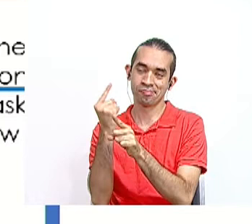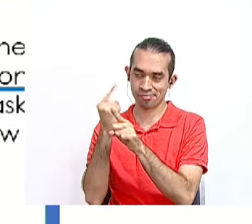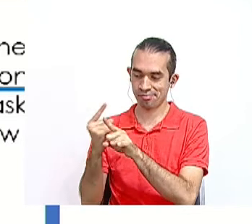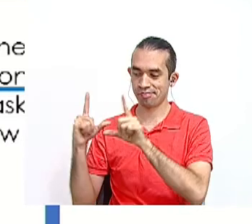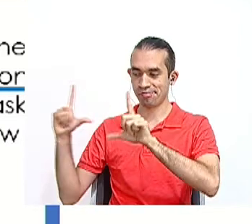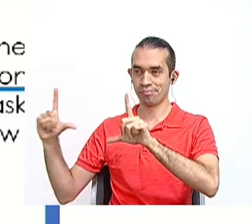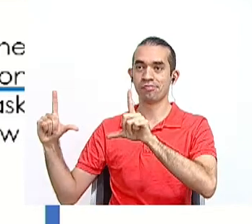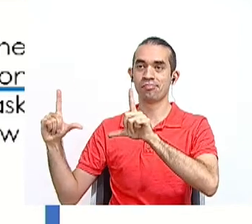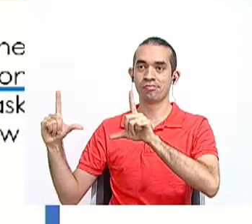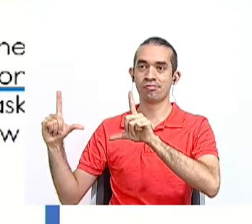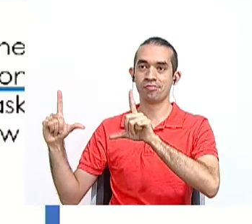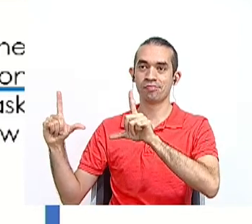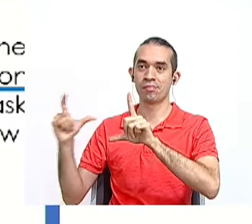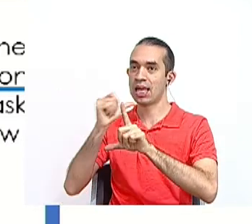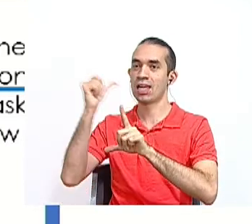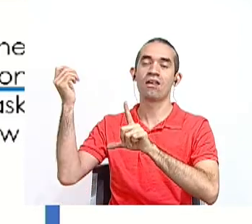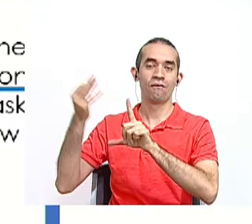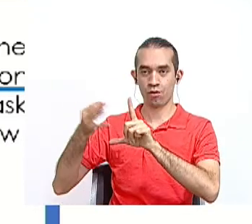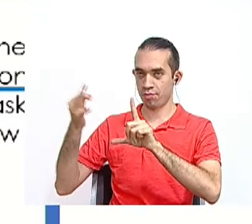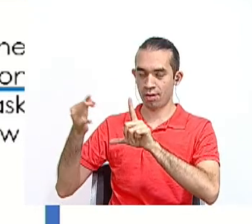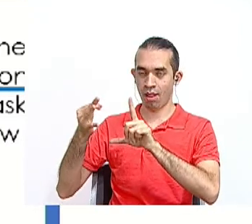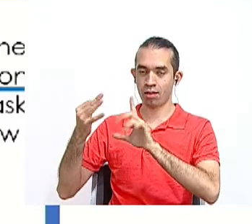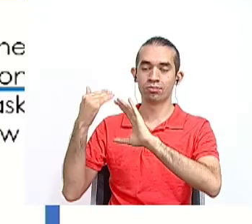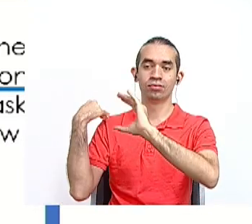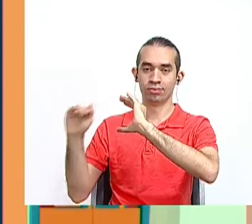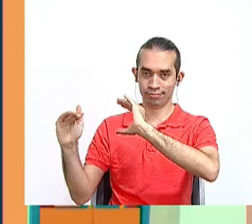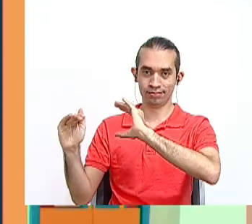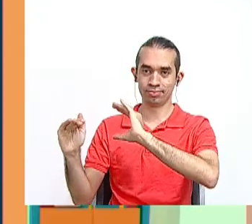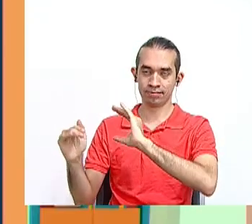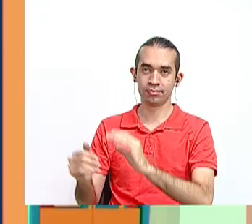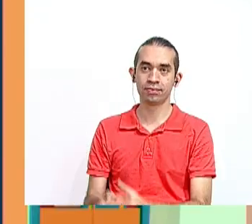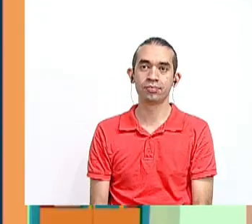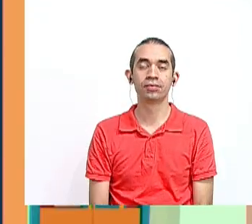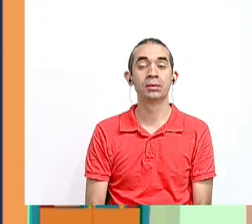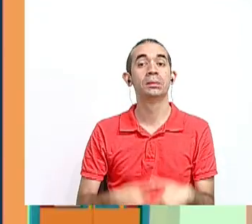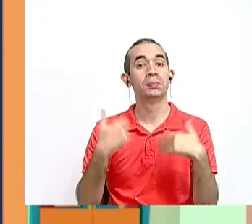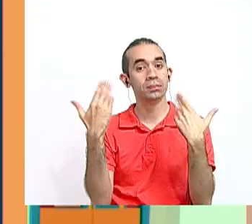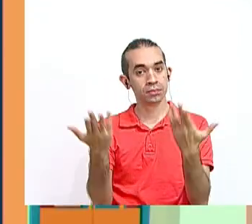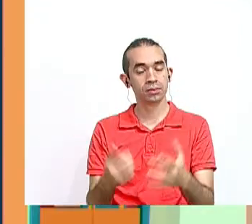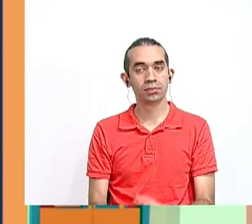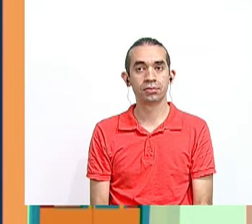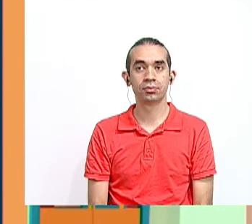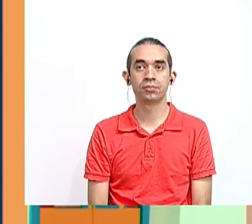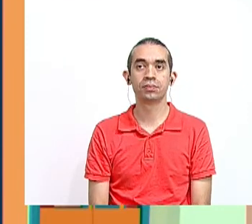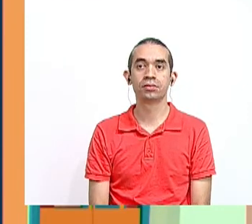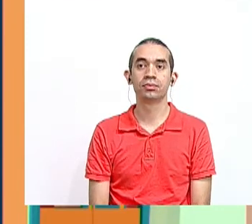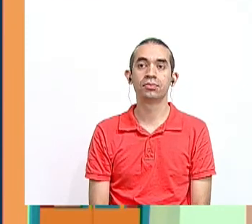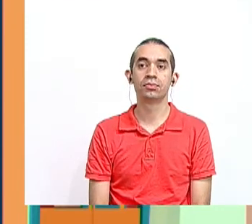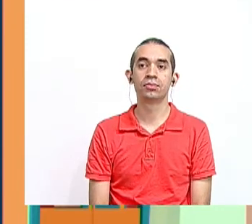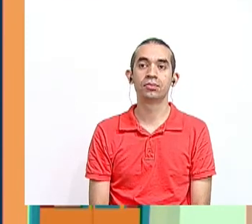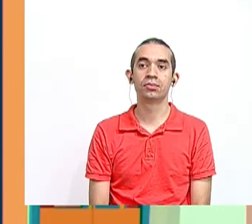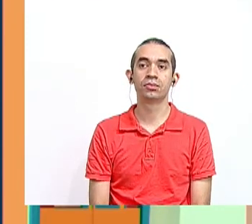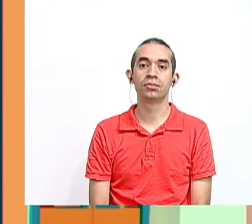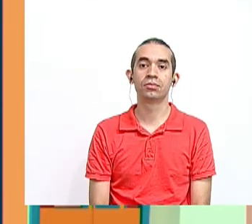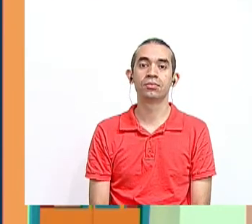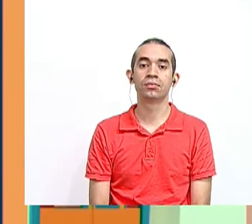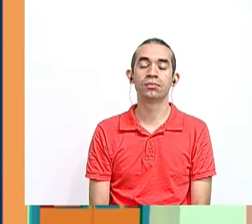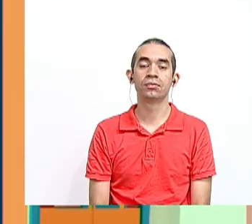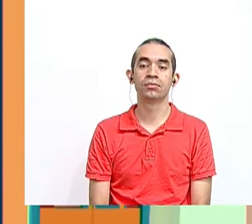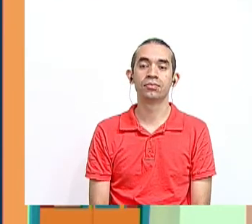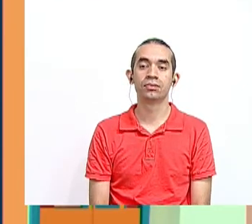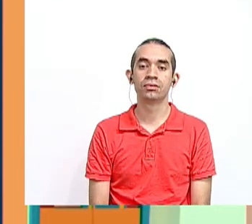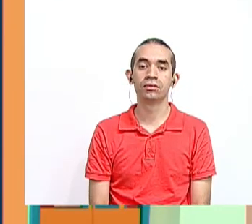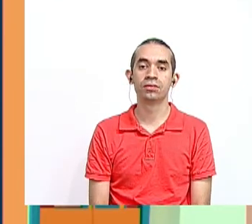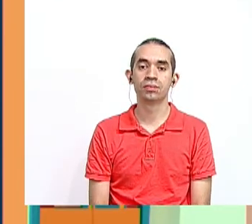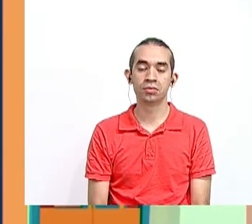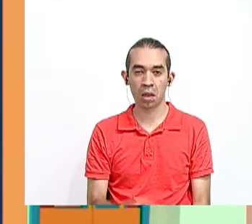one, that one is an informal email, okay? So now that we have actually gone through the